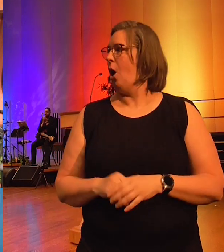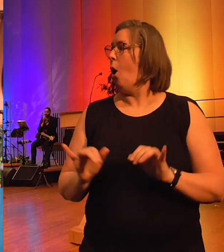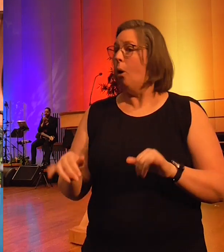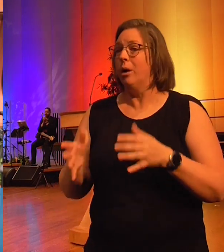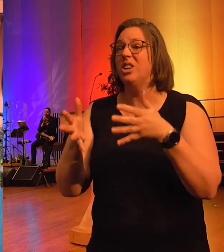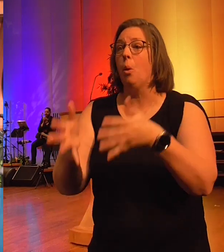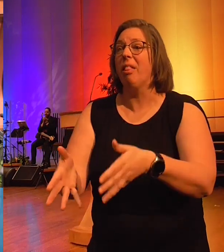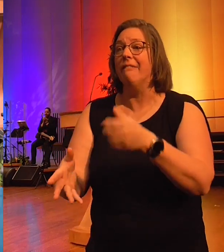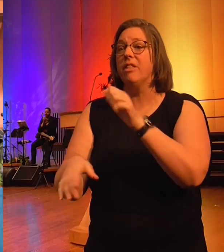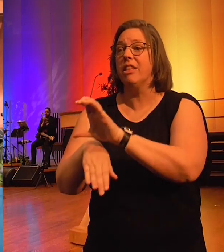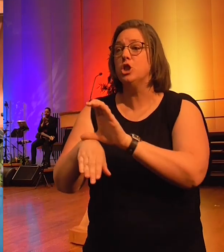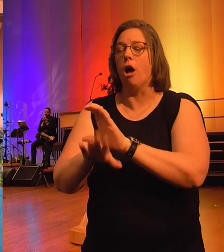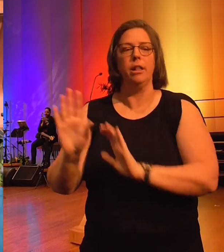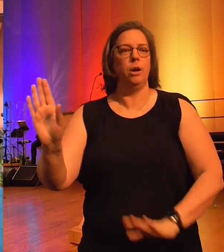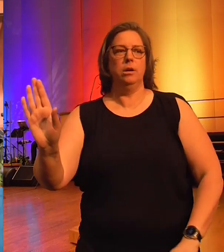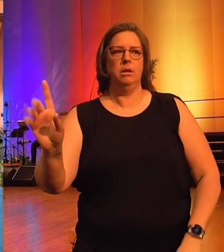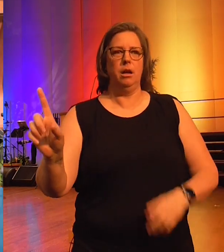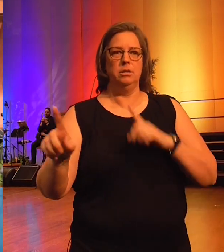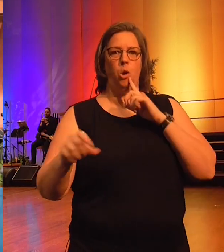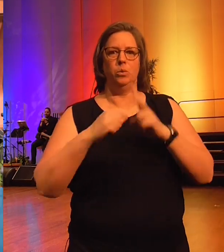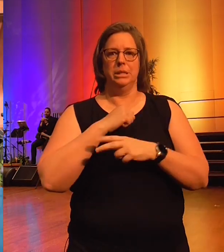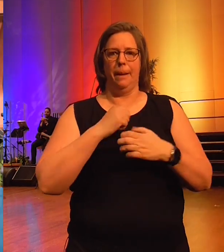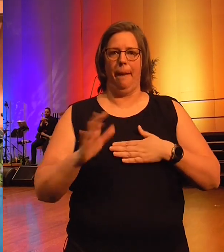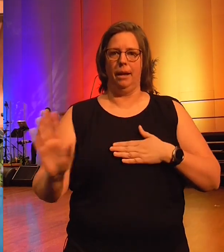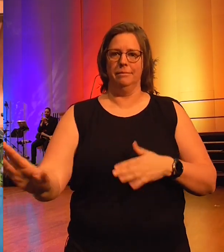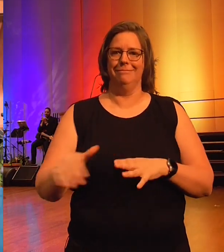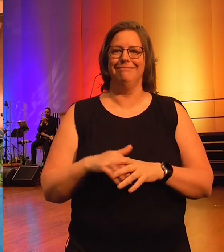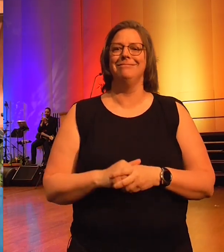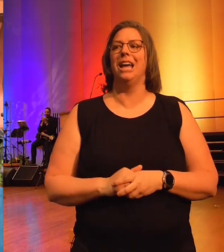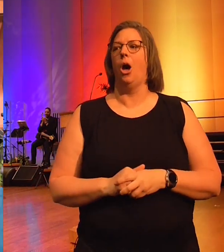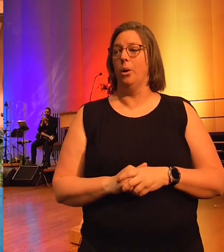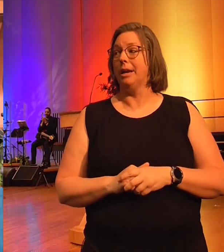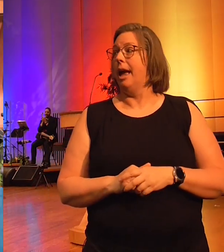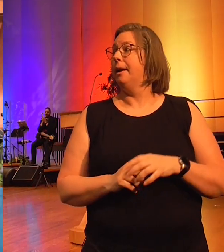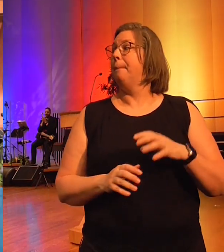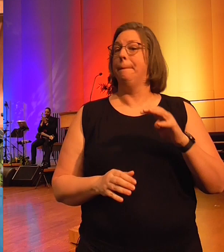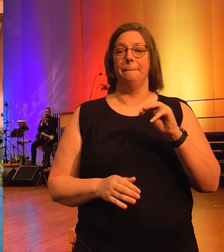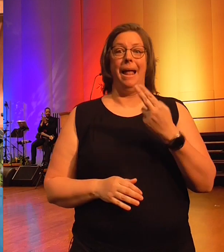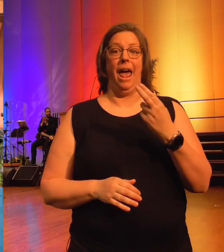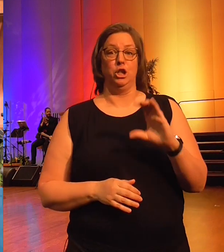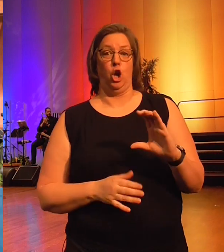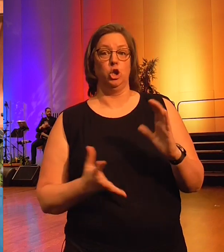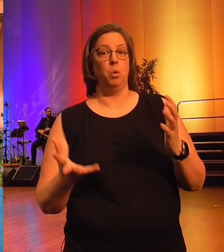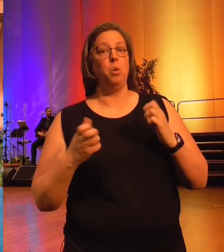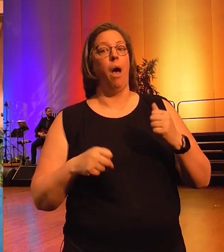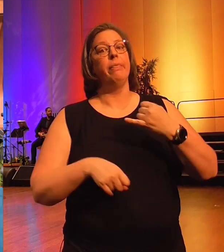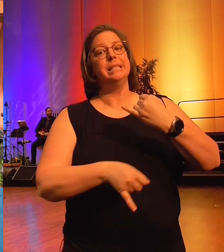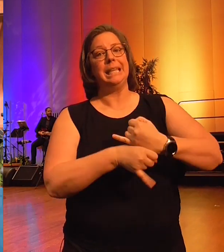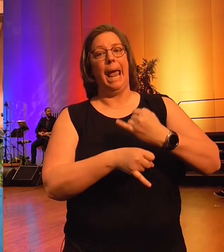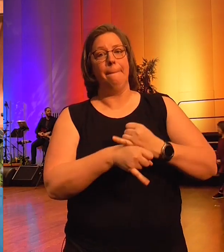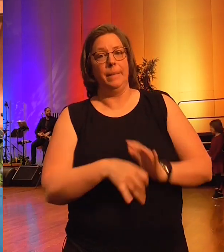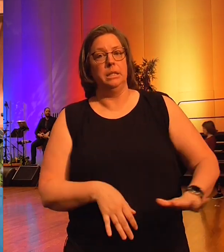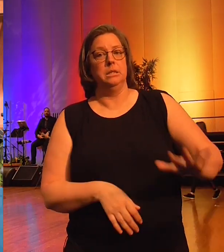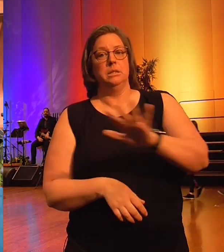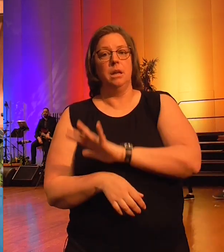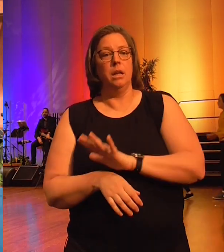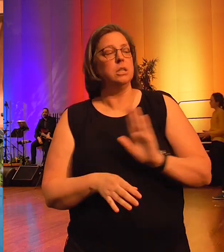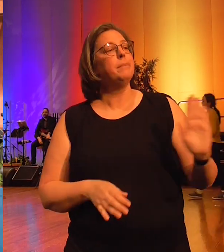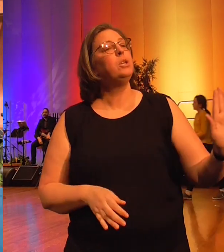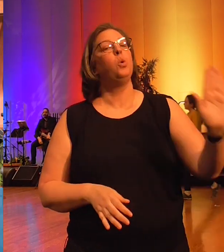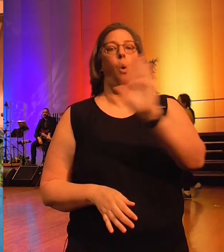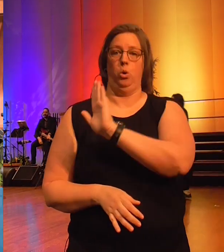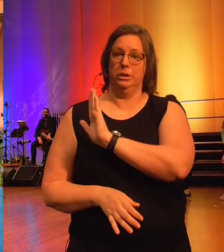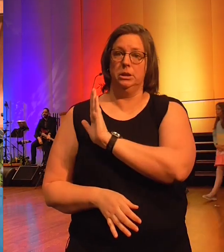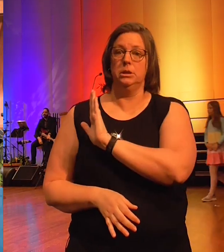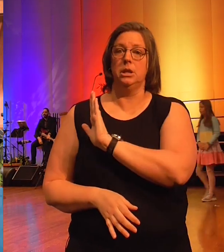Oh yeah, no, I'm gonna make sure I grab that before I'm walking down. You know, Mile High Church, we want this campus to be a place for your spiritual practice, and so